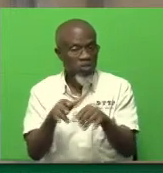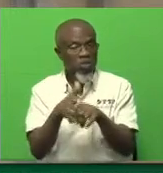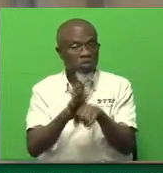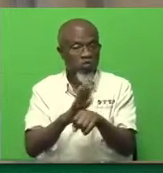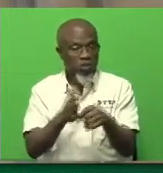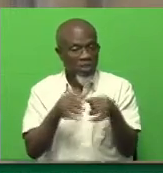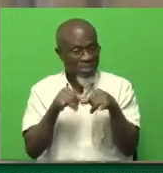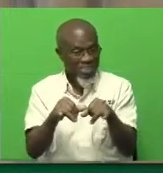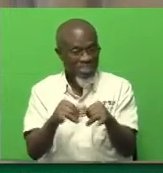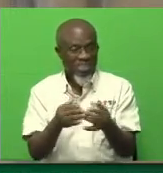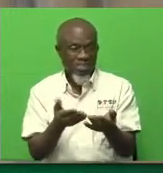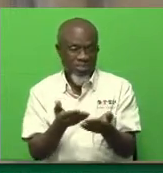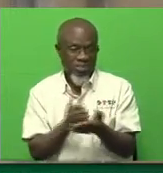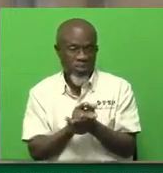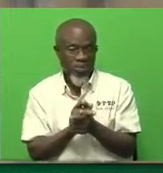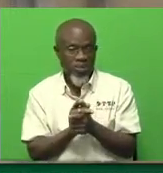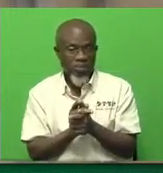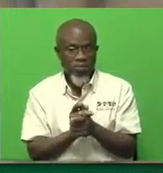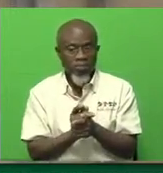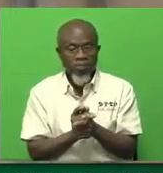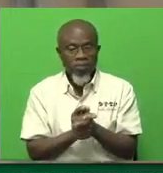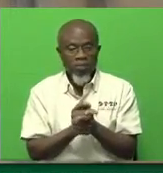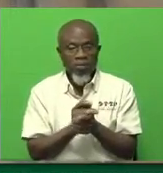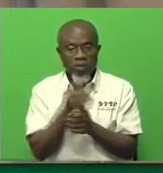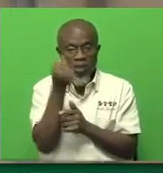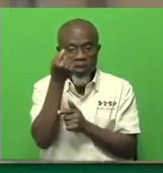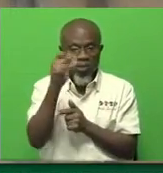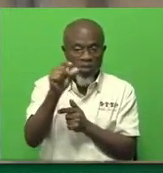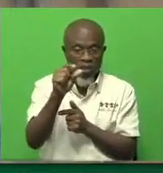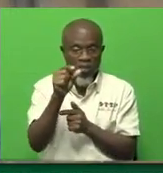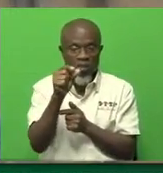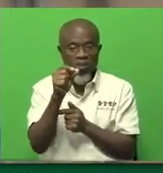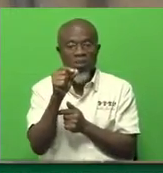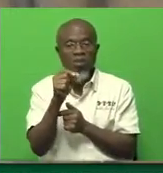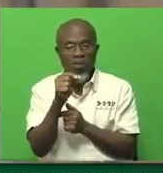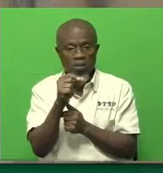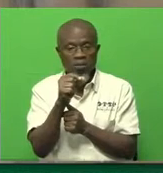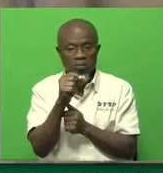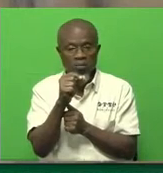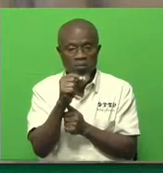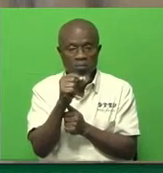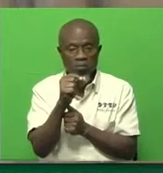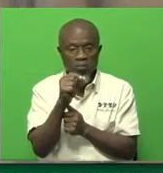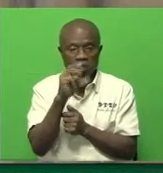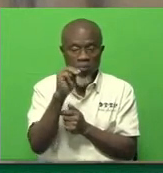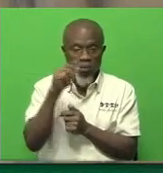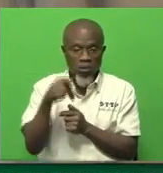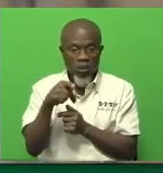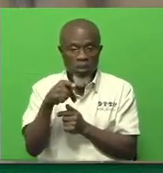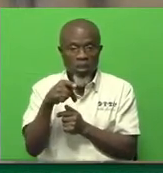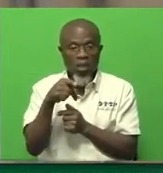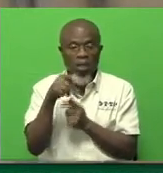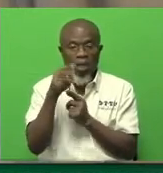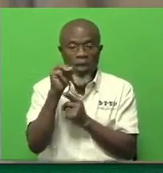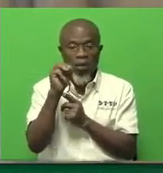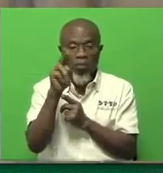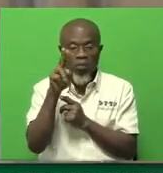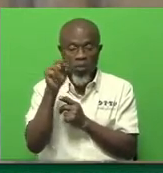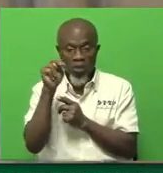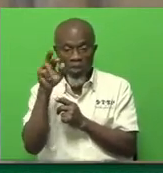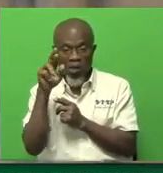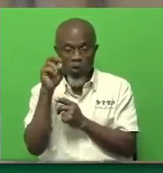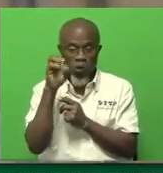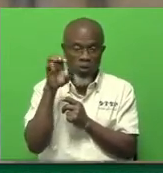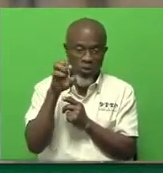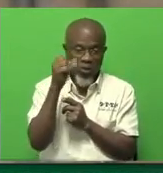Hospital mpm Roger Monroe it is 60 completed my friend you will get your new